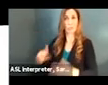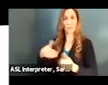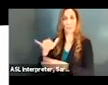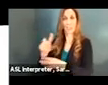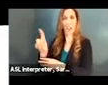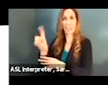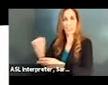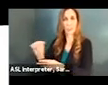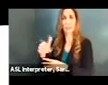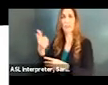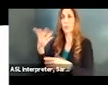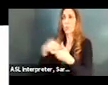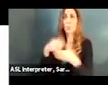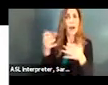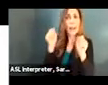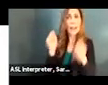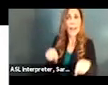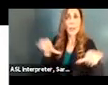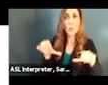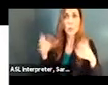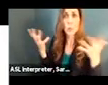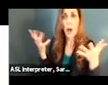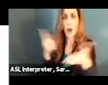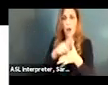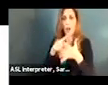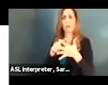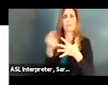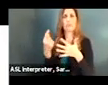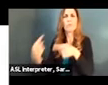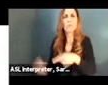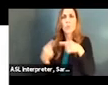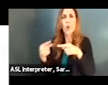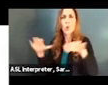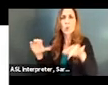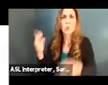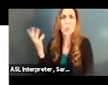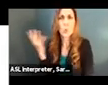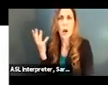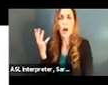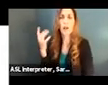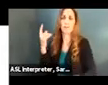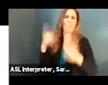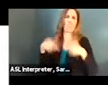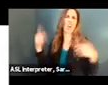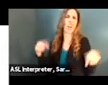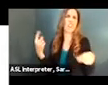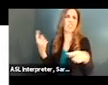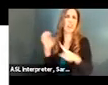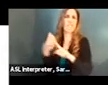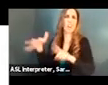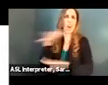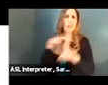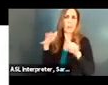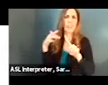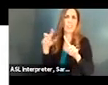child can do and what they struggle to do in a variety of environments that the